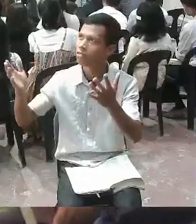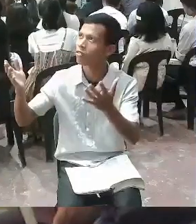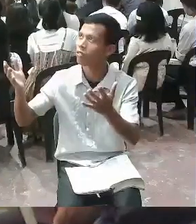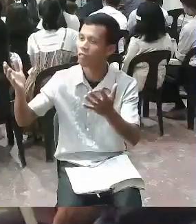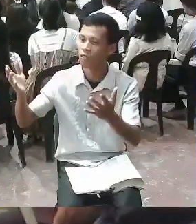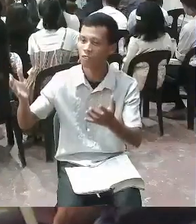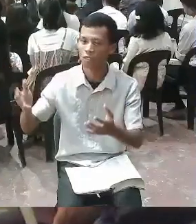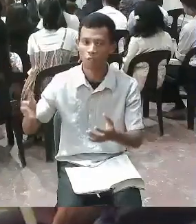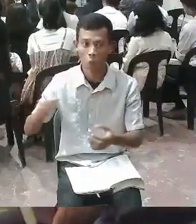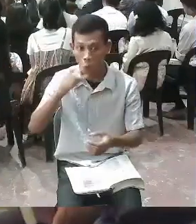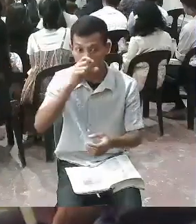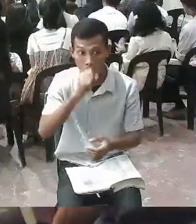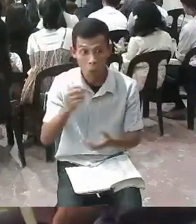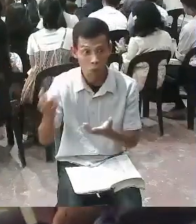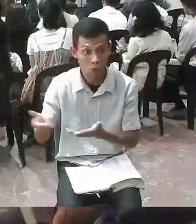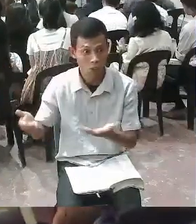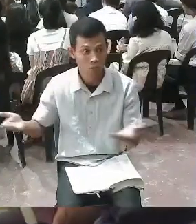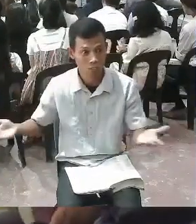Former things.